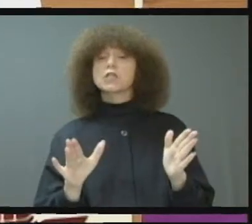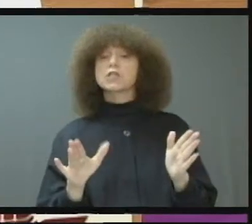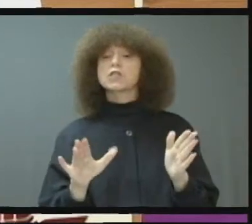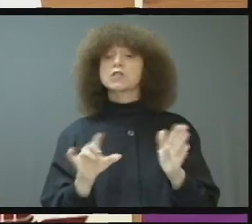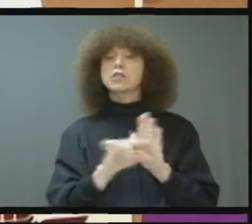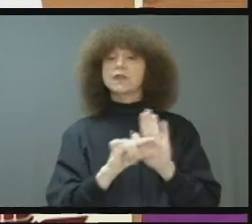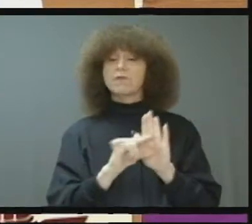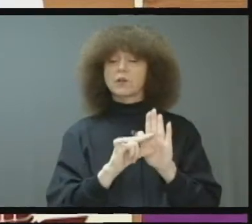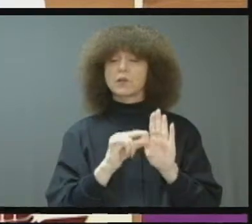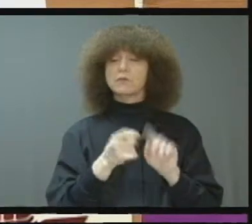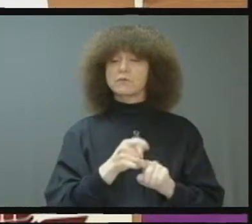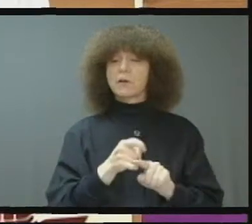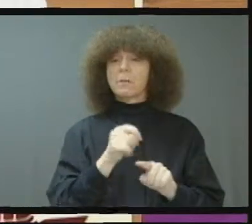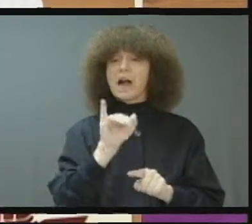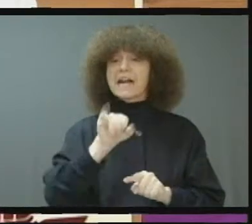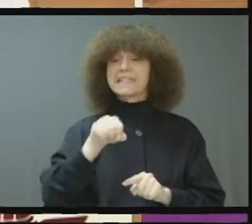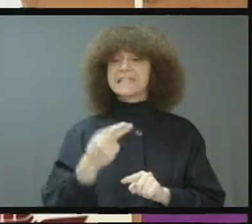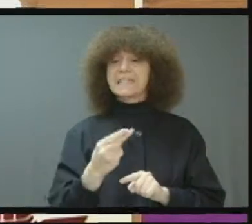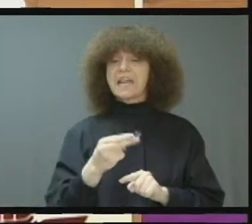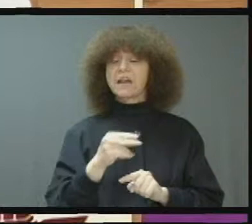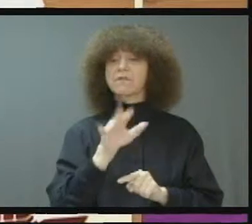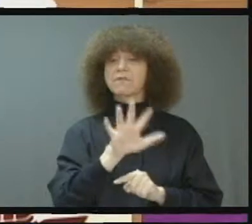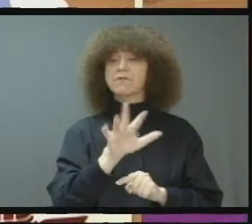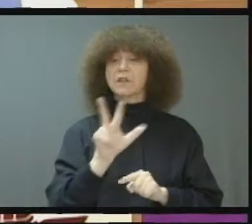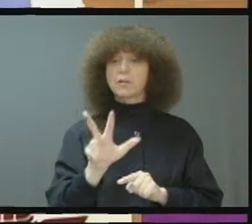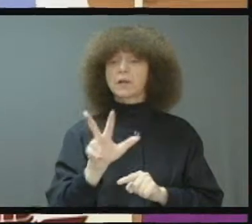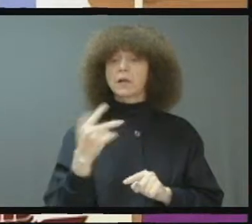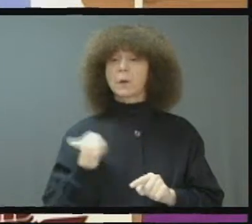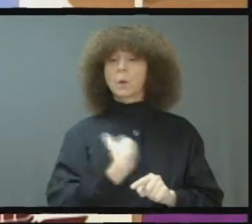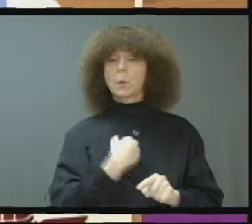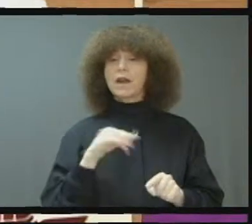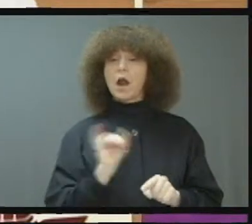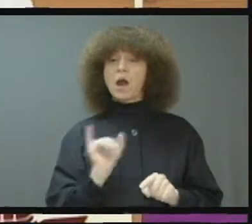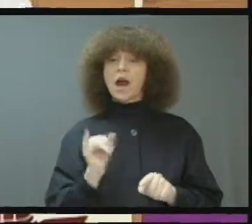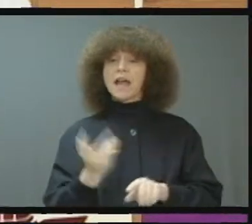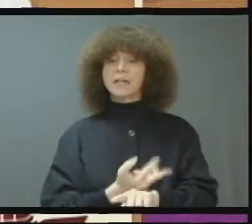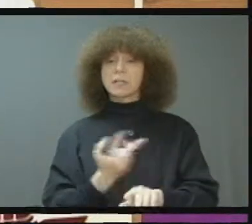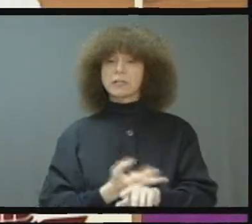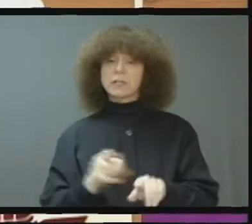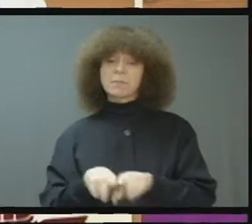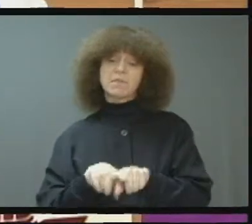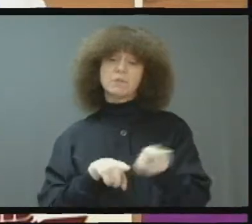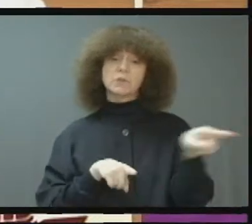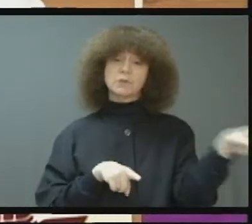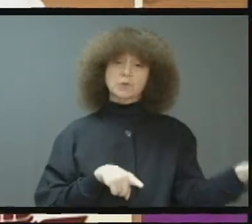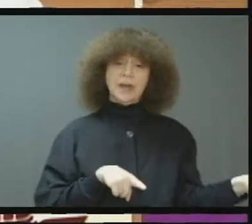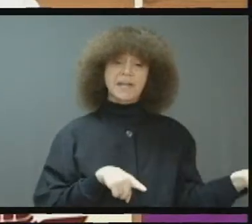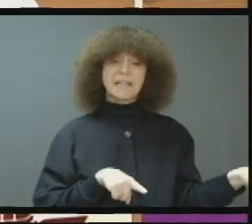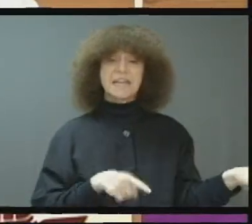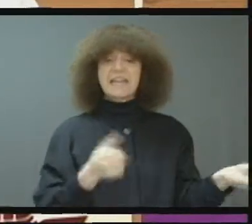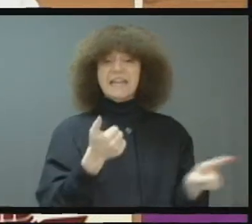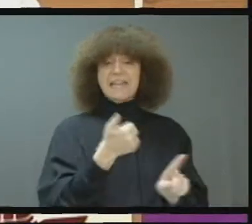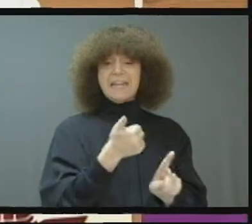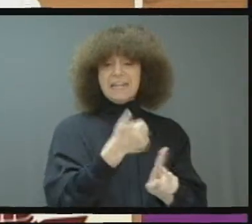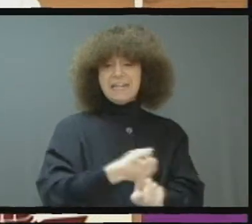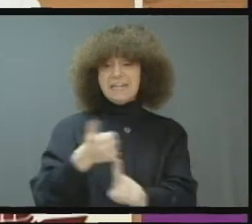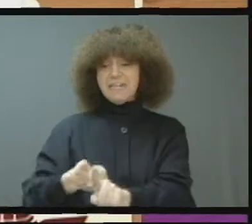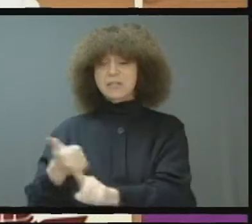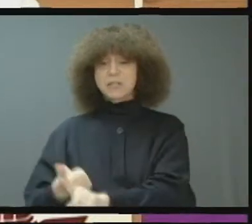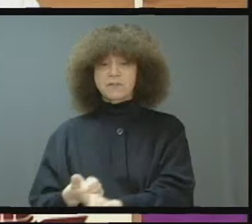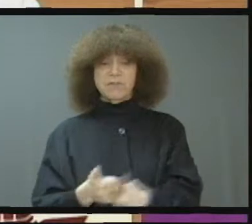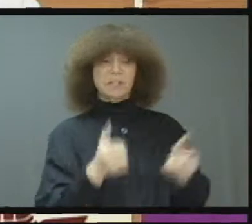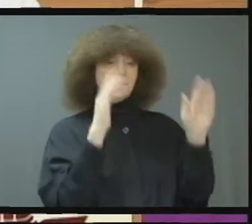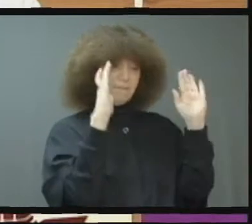53. The entire verse says, "We all like sheep have gone astray. Each of us has turned to his own